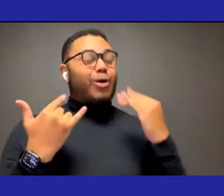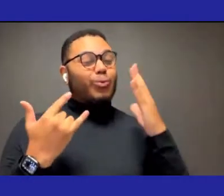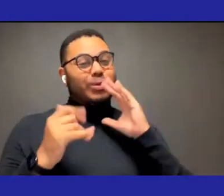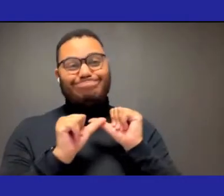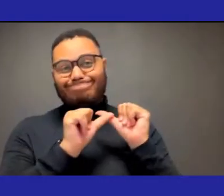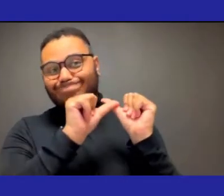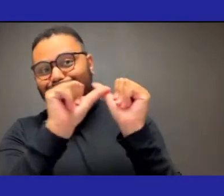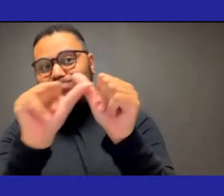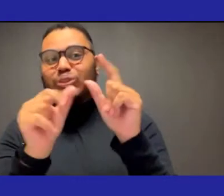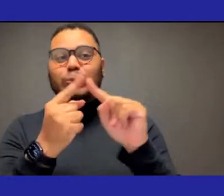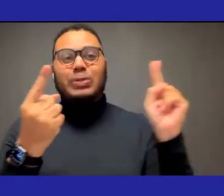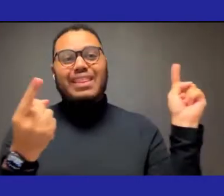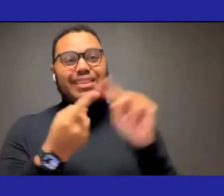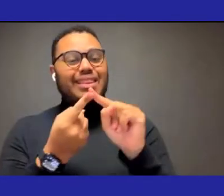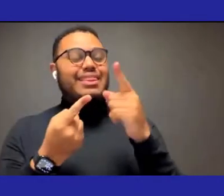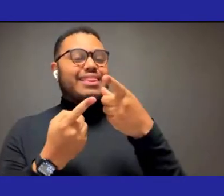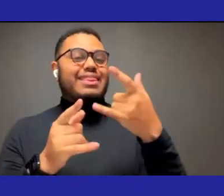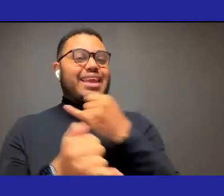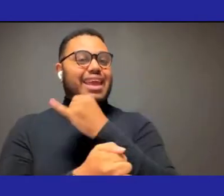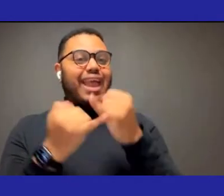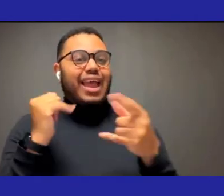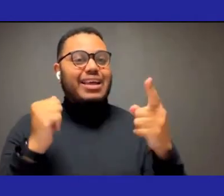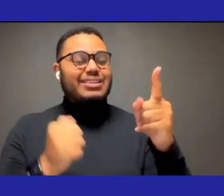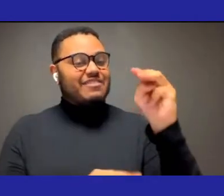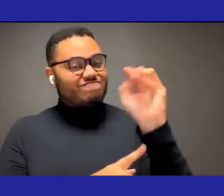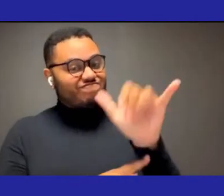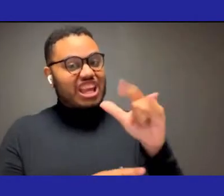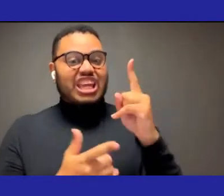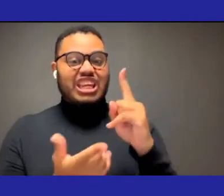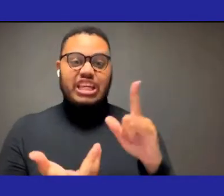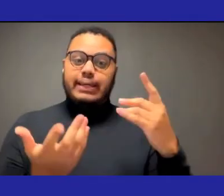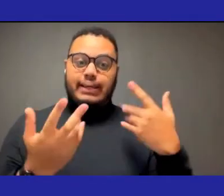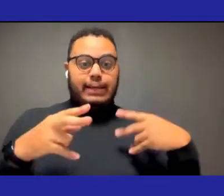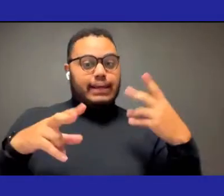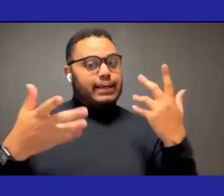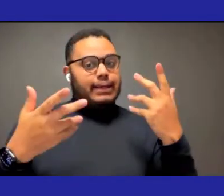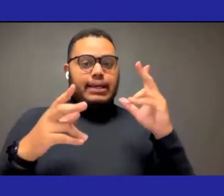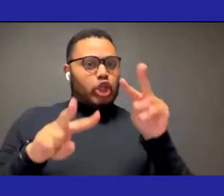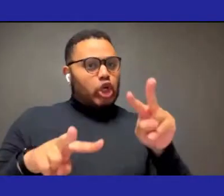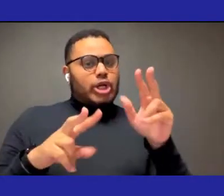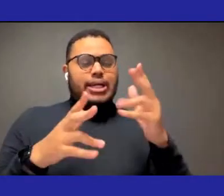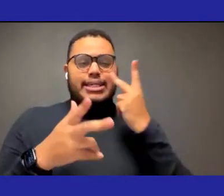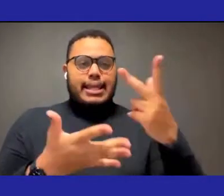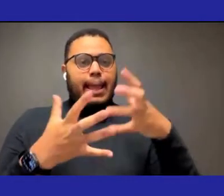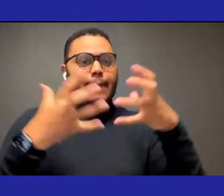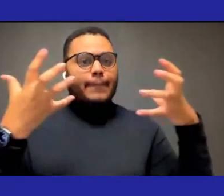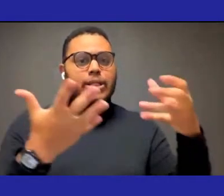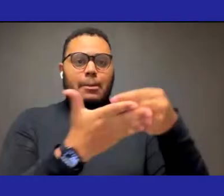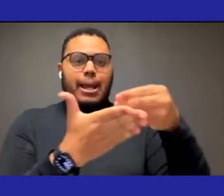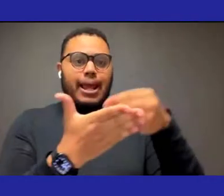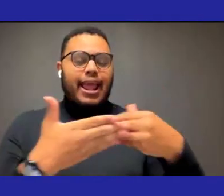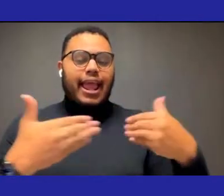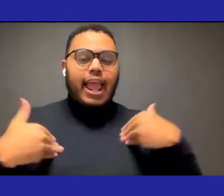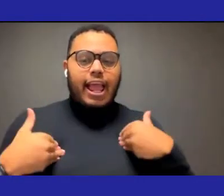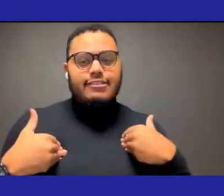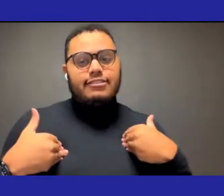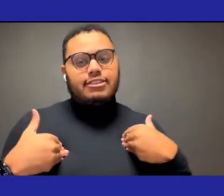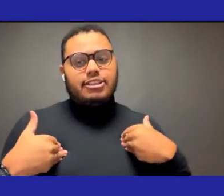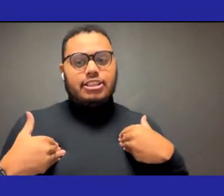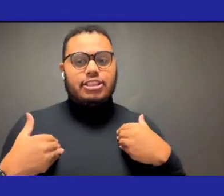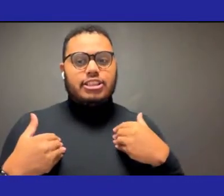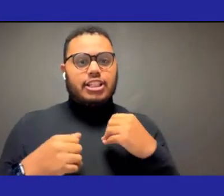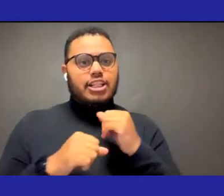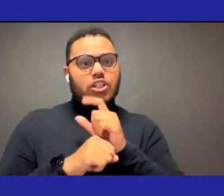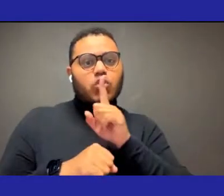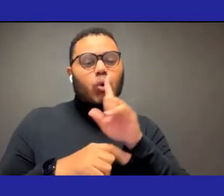of the results. And so it does take them a while. And then they look to see how much money they have and ensure when that award gets released.